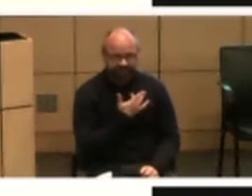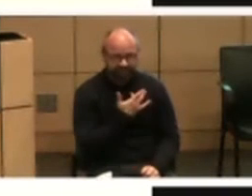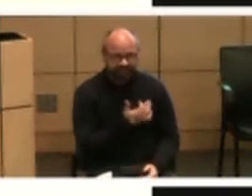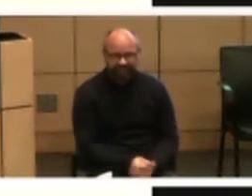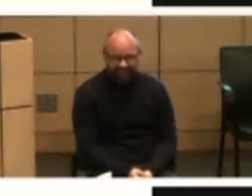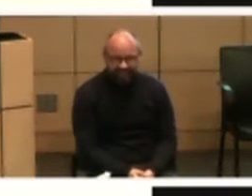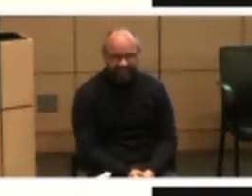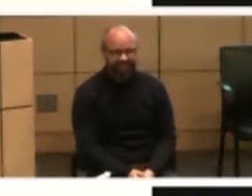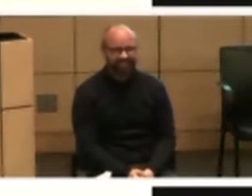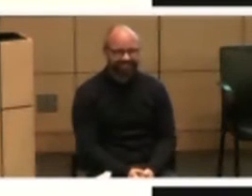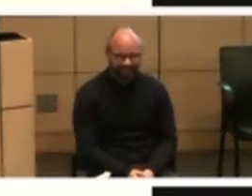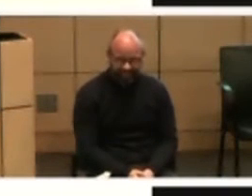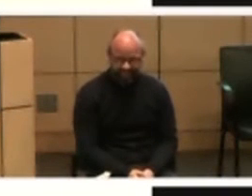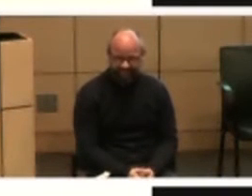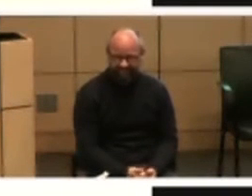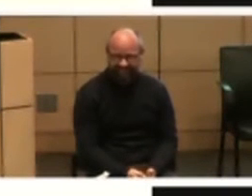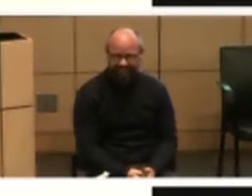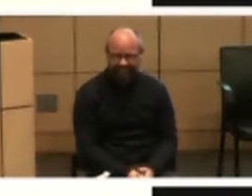All right.